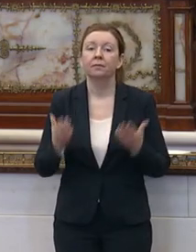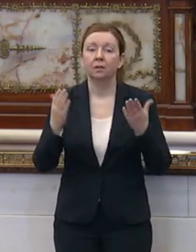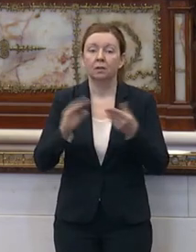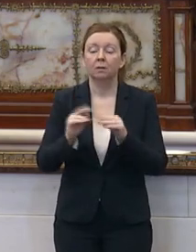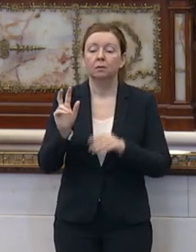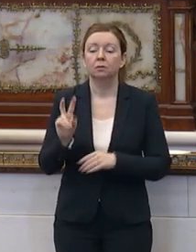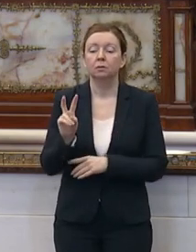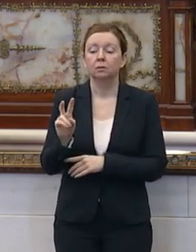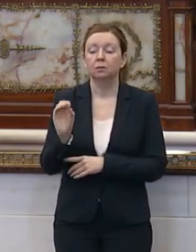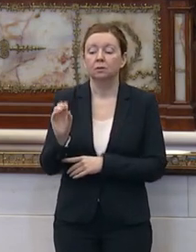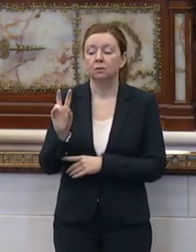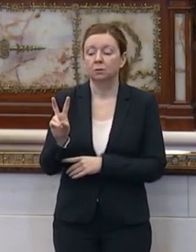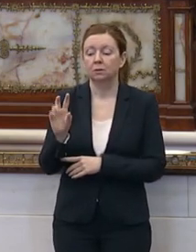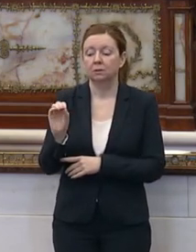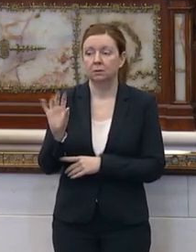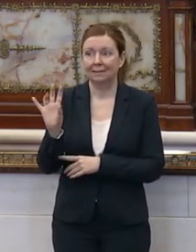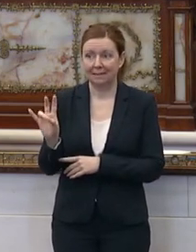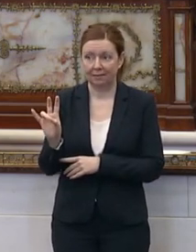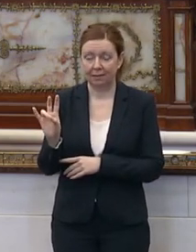resolution number